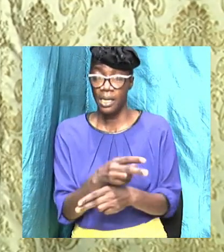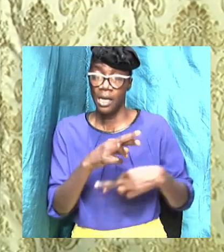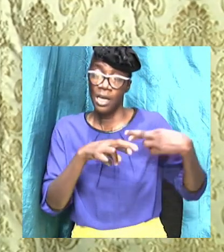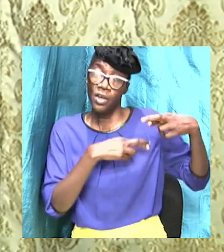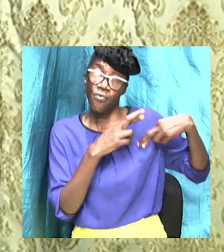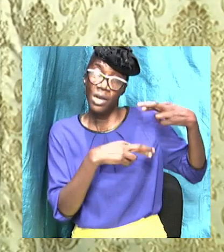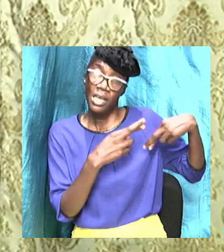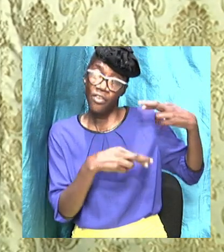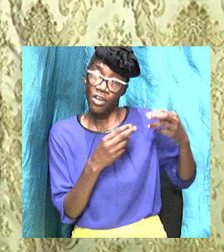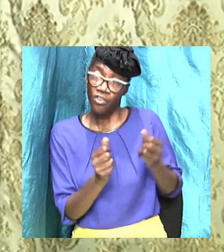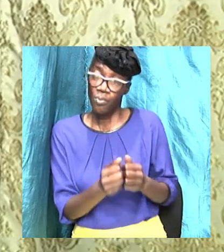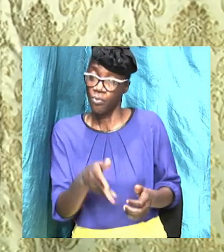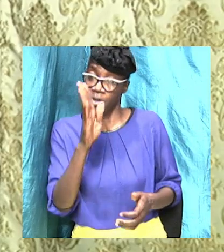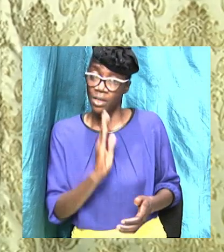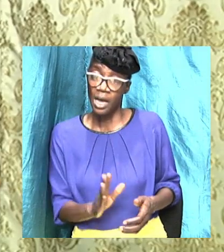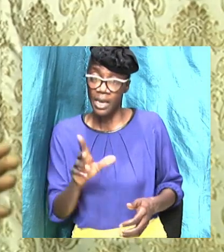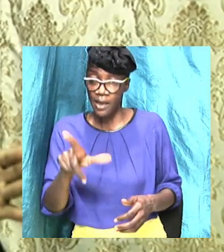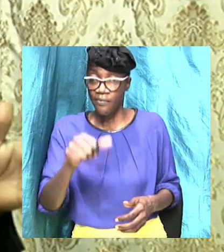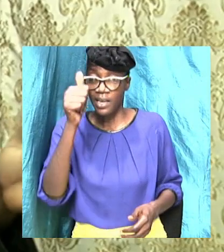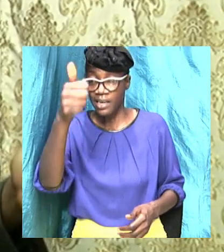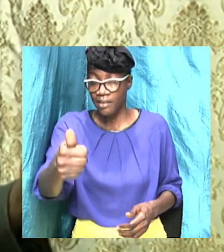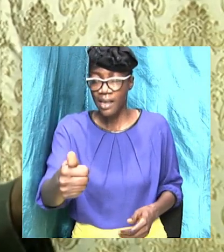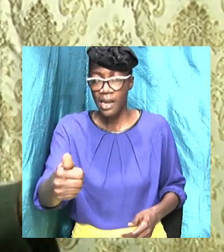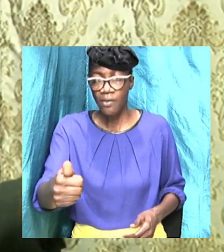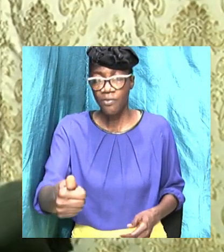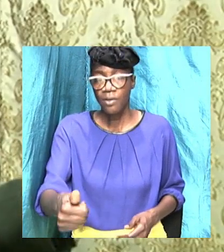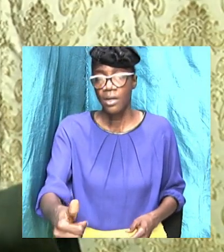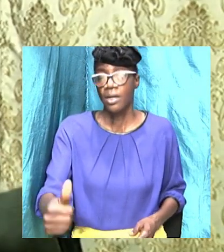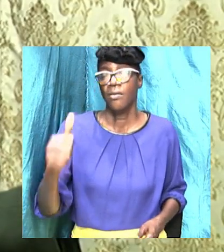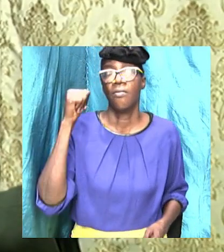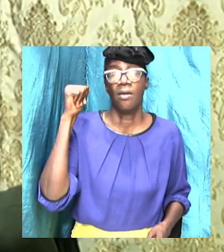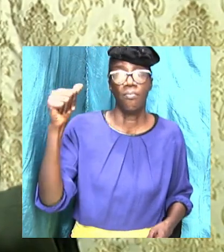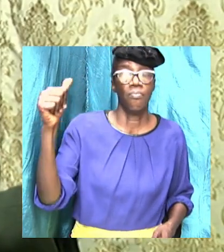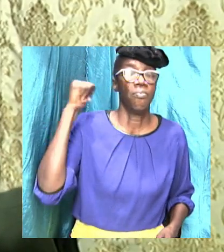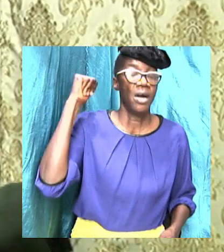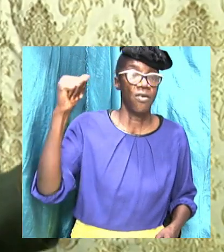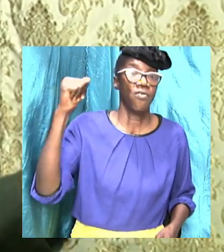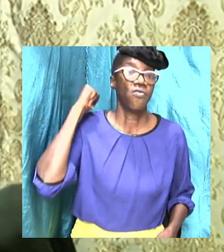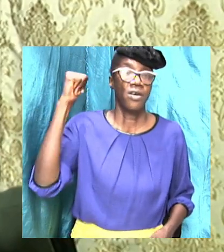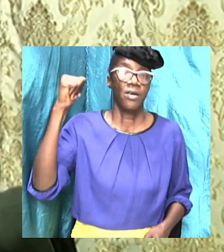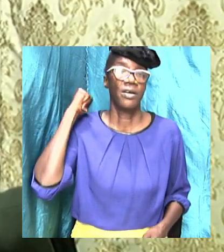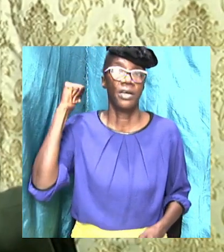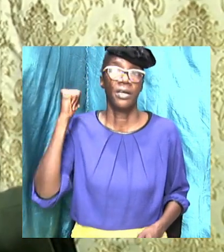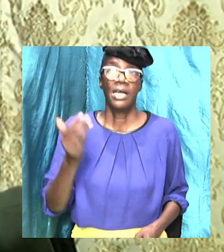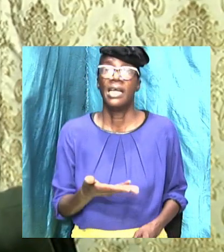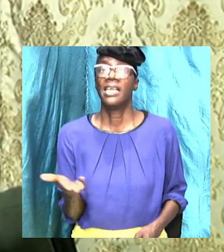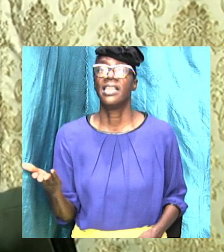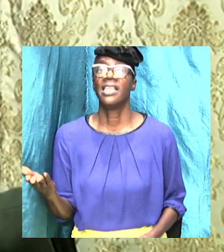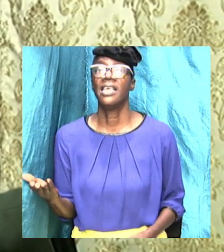you're going to find yourself going in a backward manner. And the things that